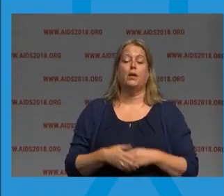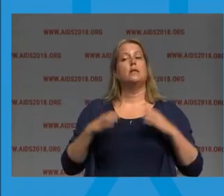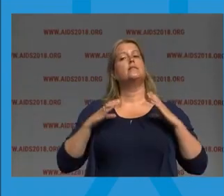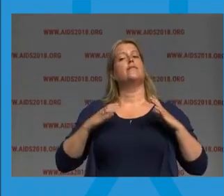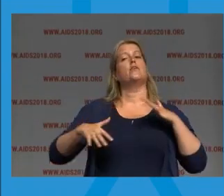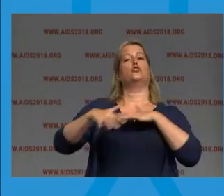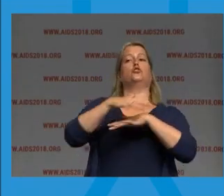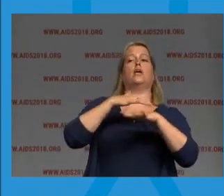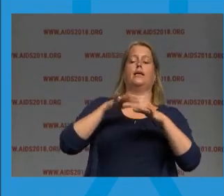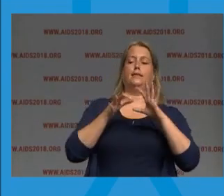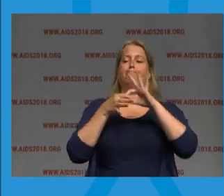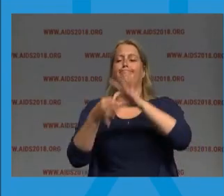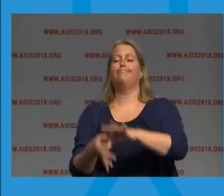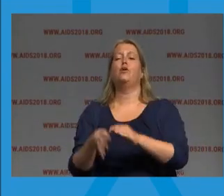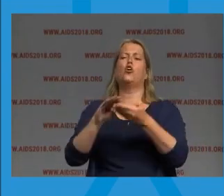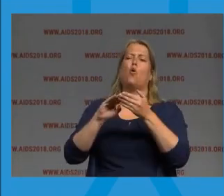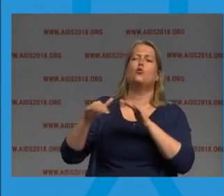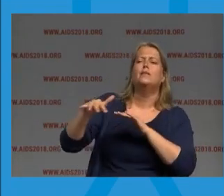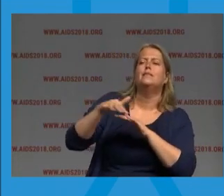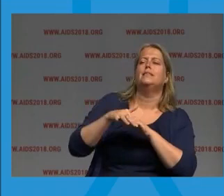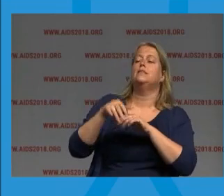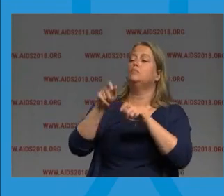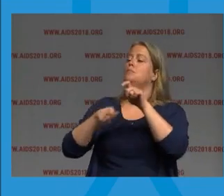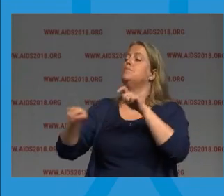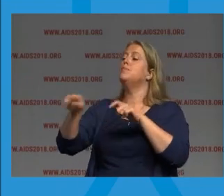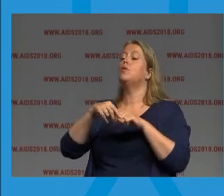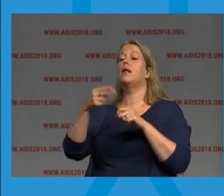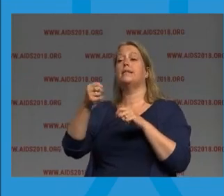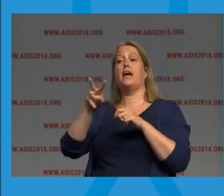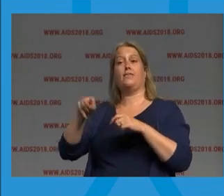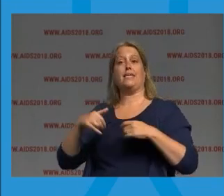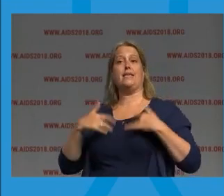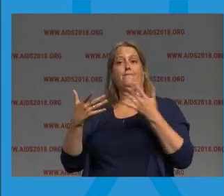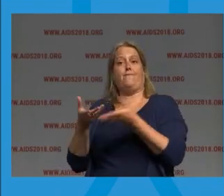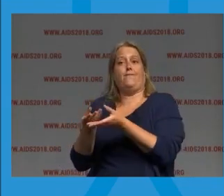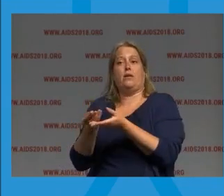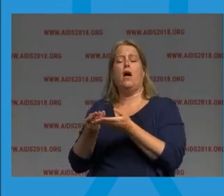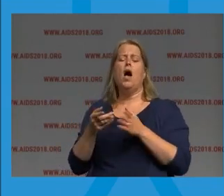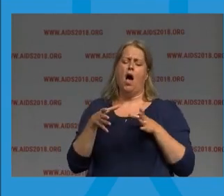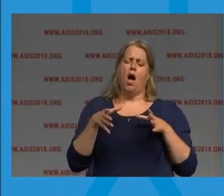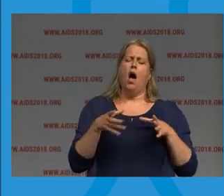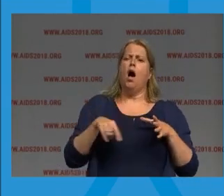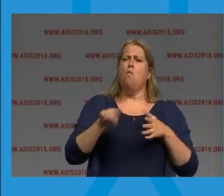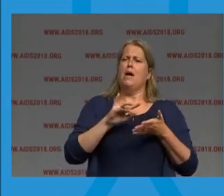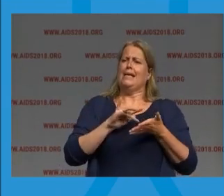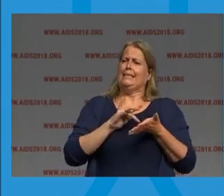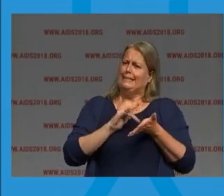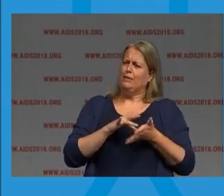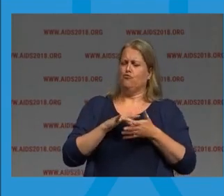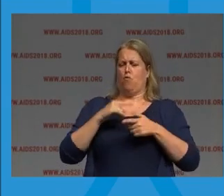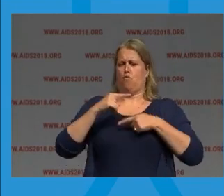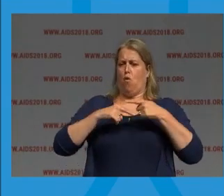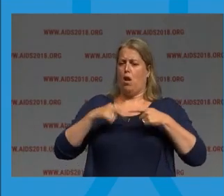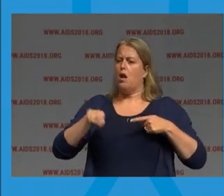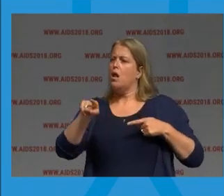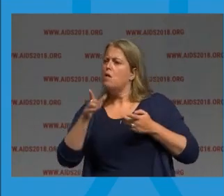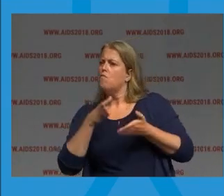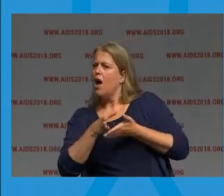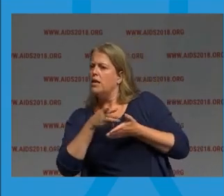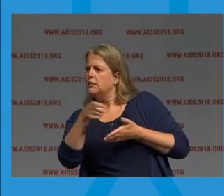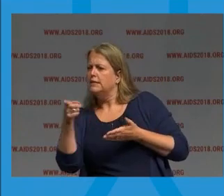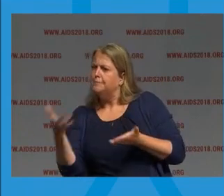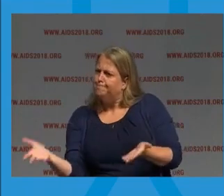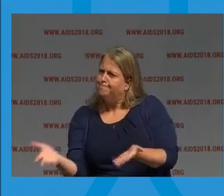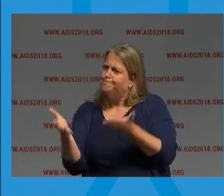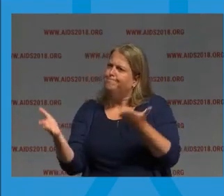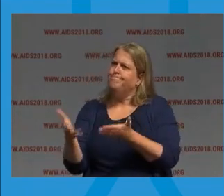to communities and people living with HIV, has a central role to play in championing the rights of most at-risk populations